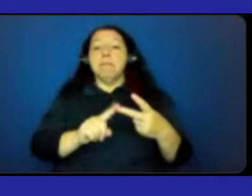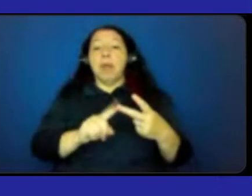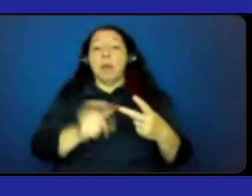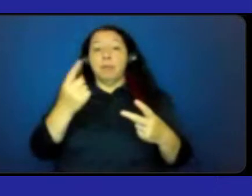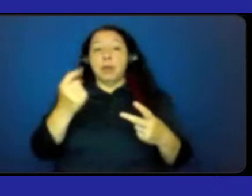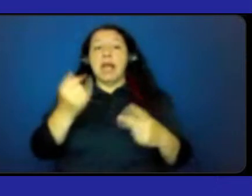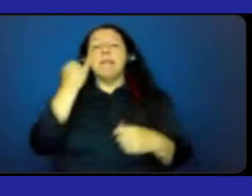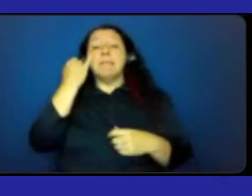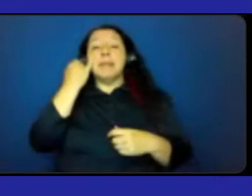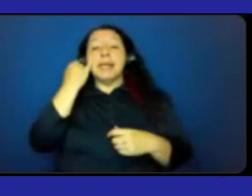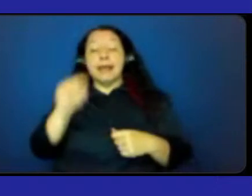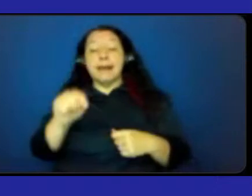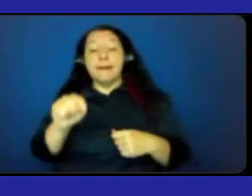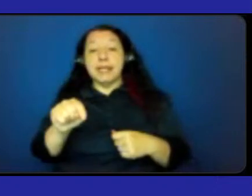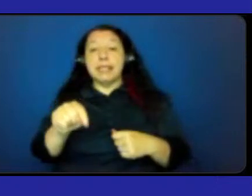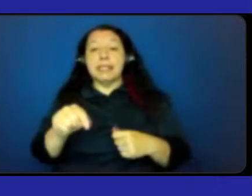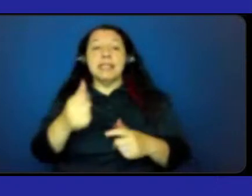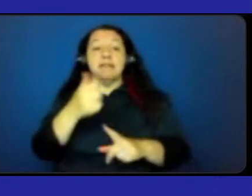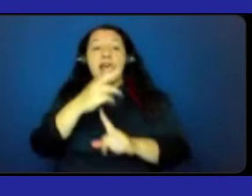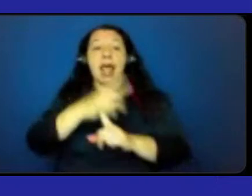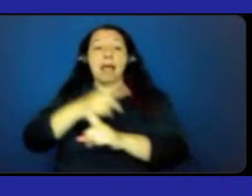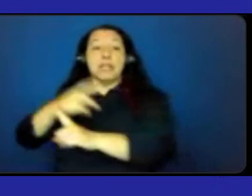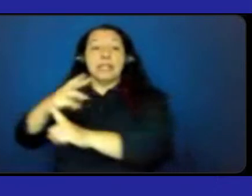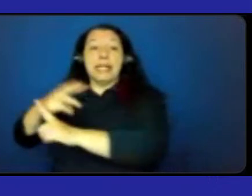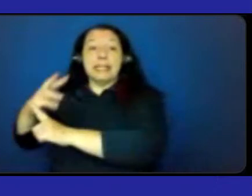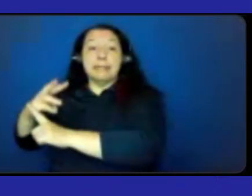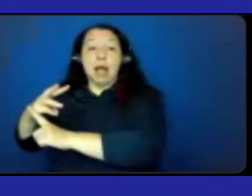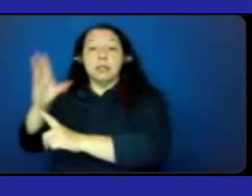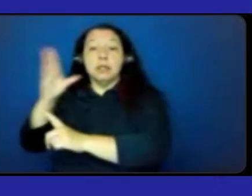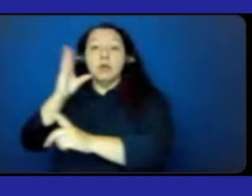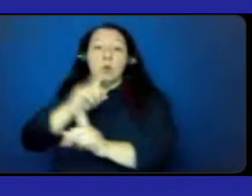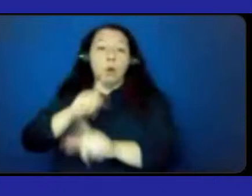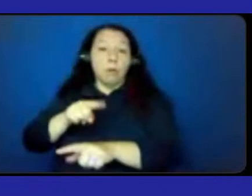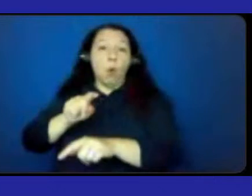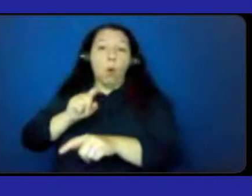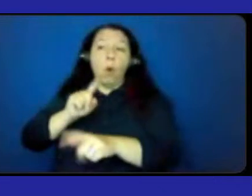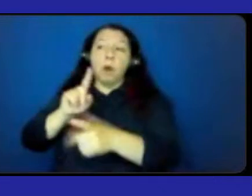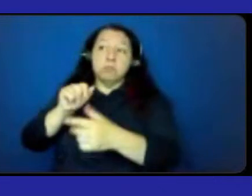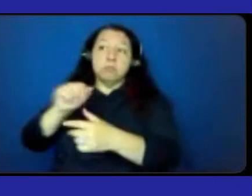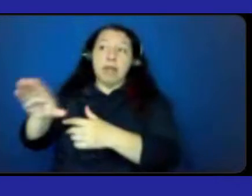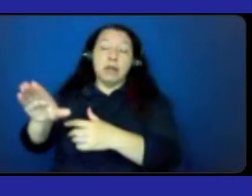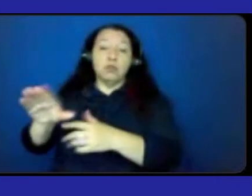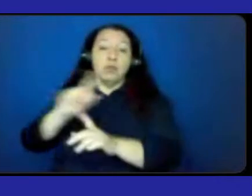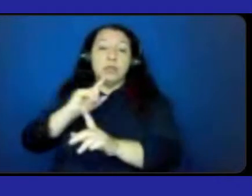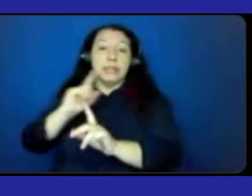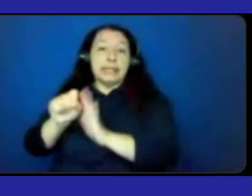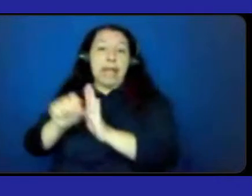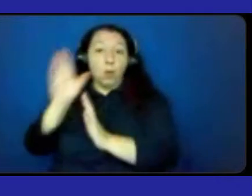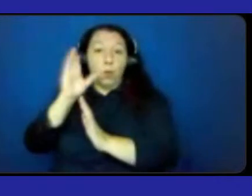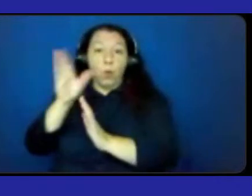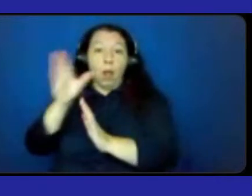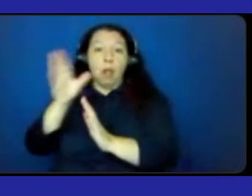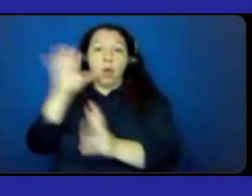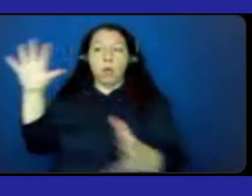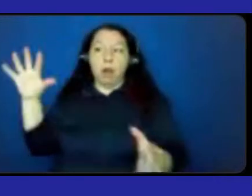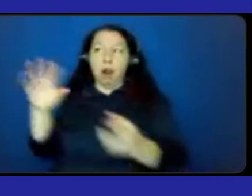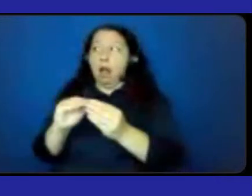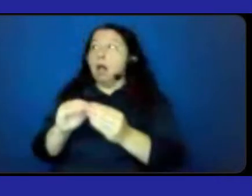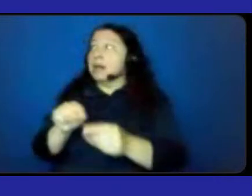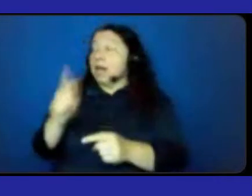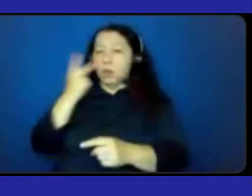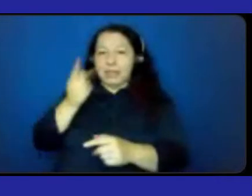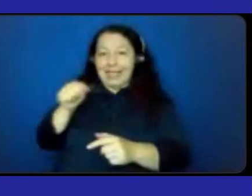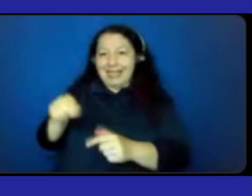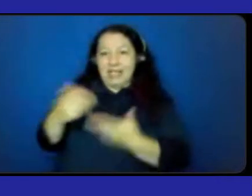if this is, and every 6 months reports will go into the state, it'll be amalgamated to see if that this service was actually